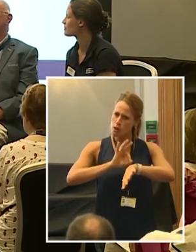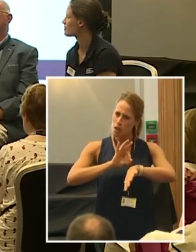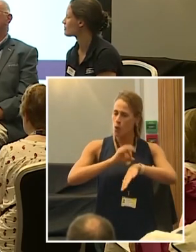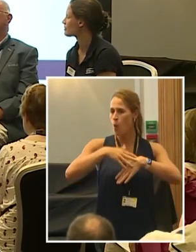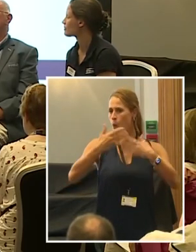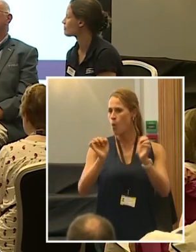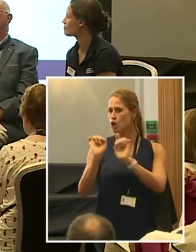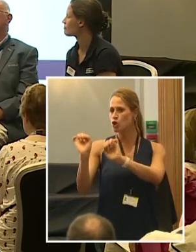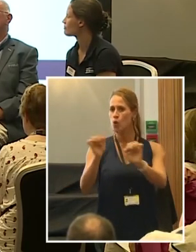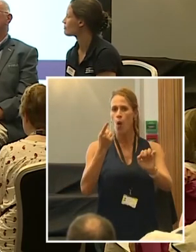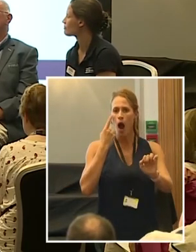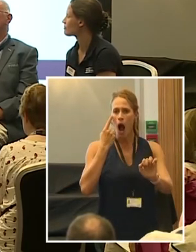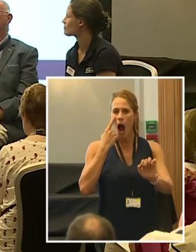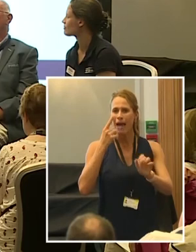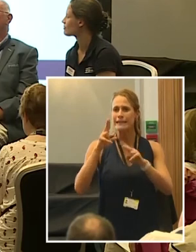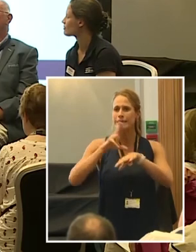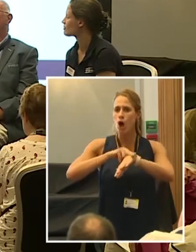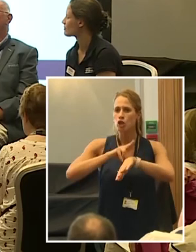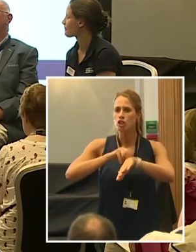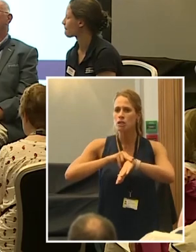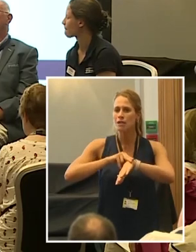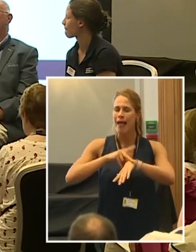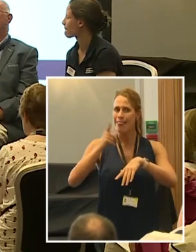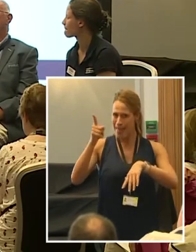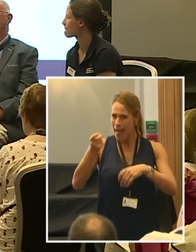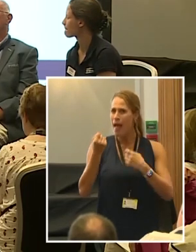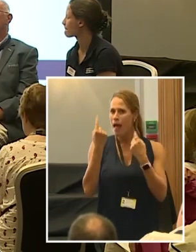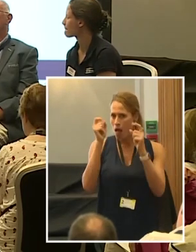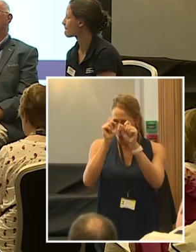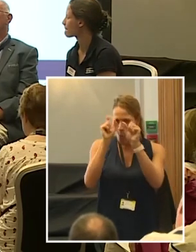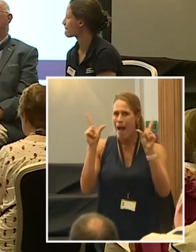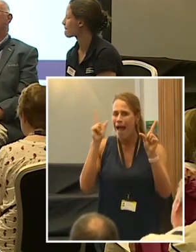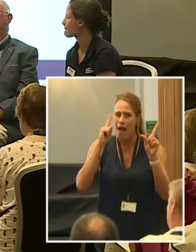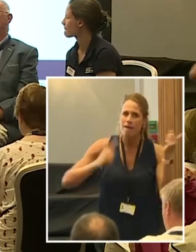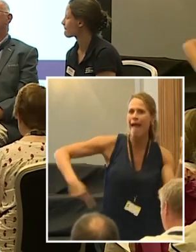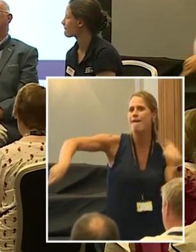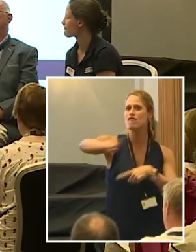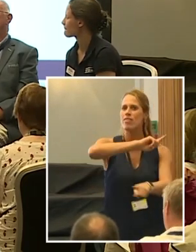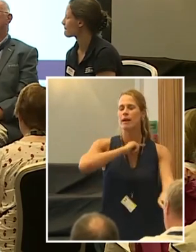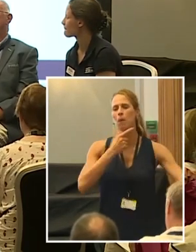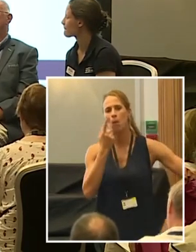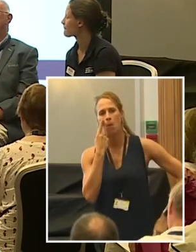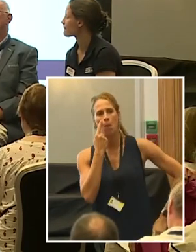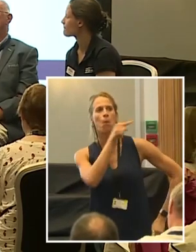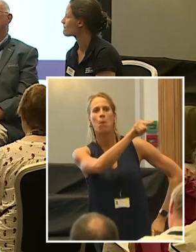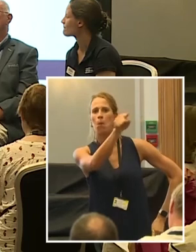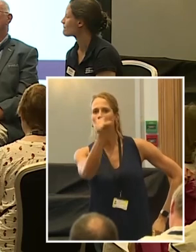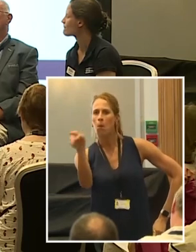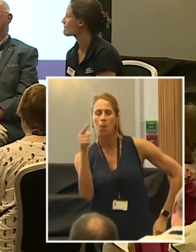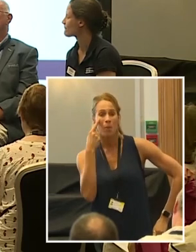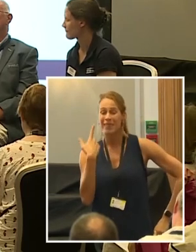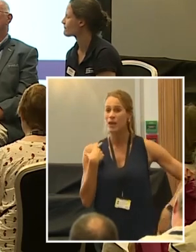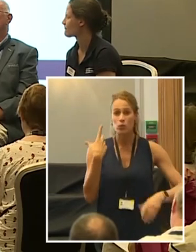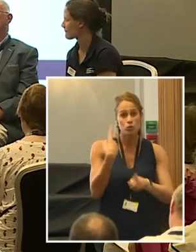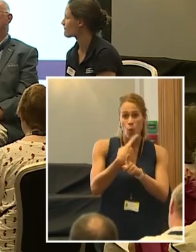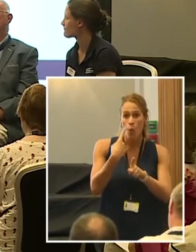particular subject are very joined up. So that if they're starting a trial and they're looking for patients, they will speak to all